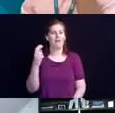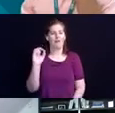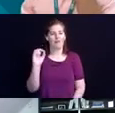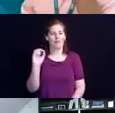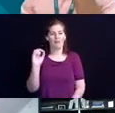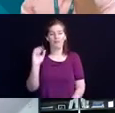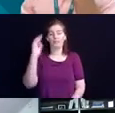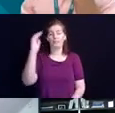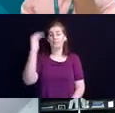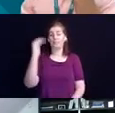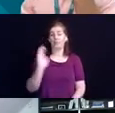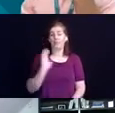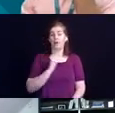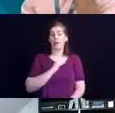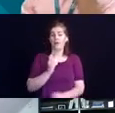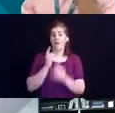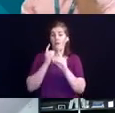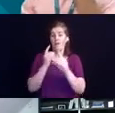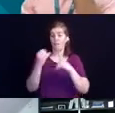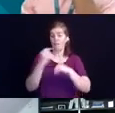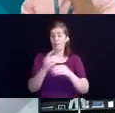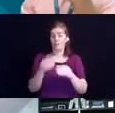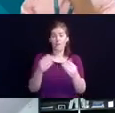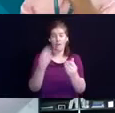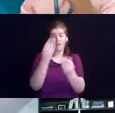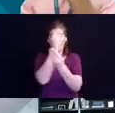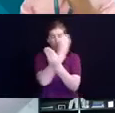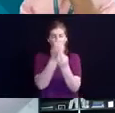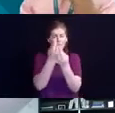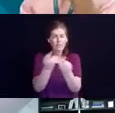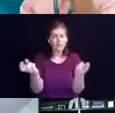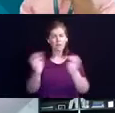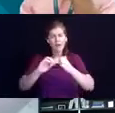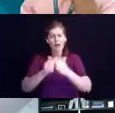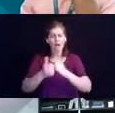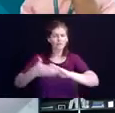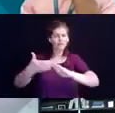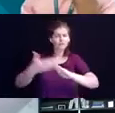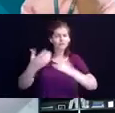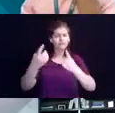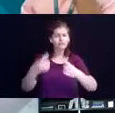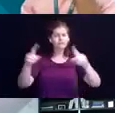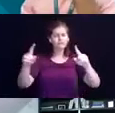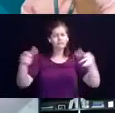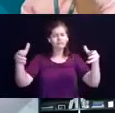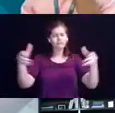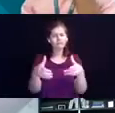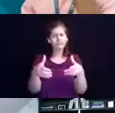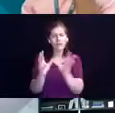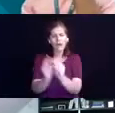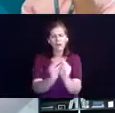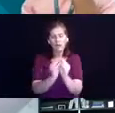So our aim today is to provide information and resources on how to run an effective nursing home team huddle specific